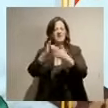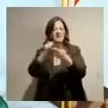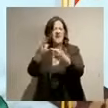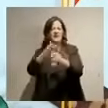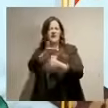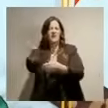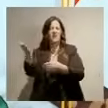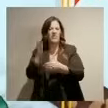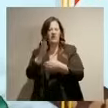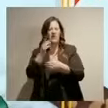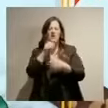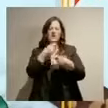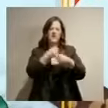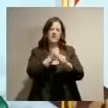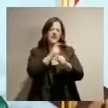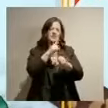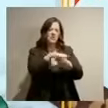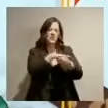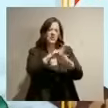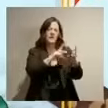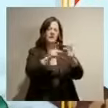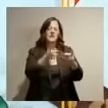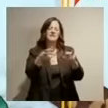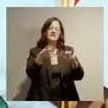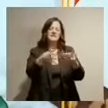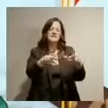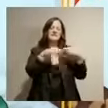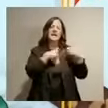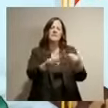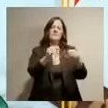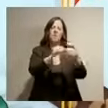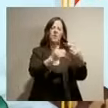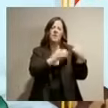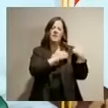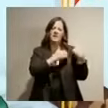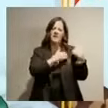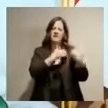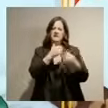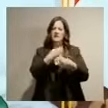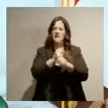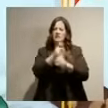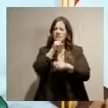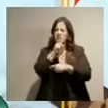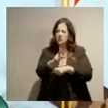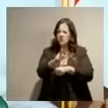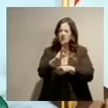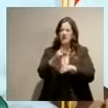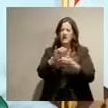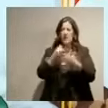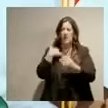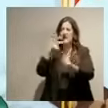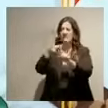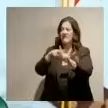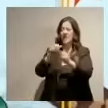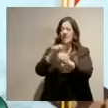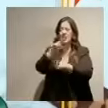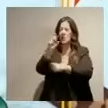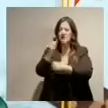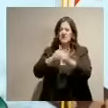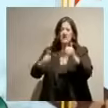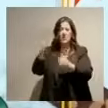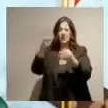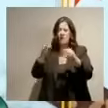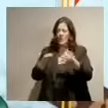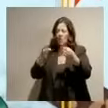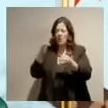to accountability and results at the local level, as it relates to the grants passed and the amicus brief we filed with the United States Supreme Court. So all of